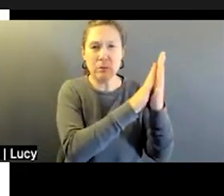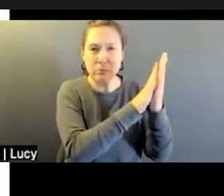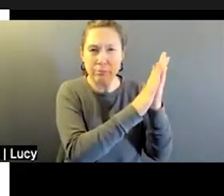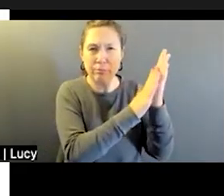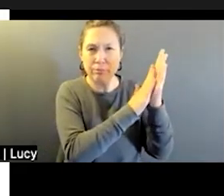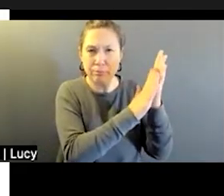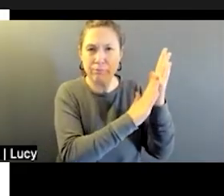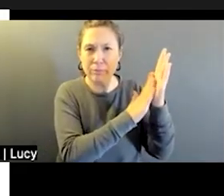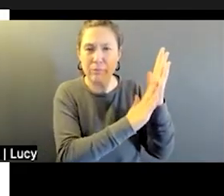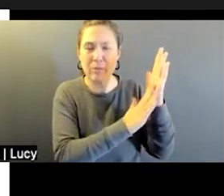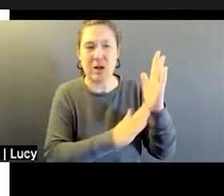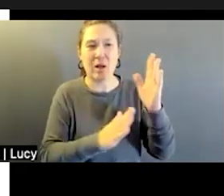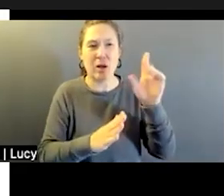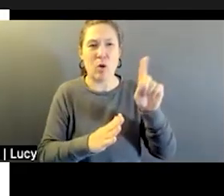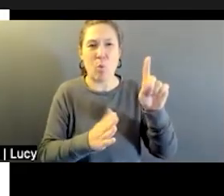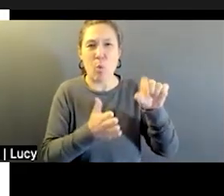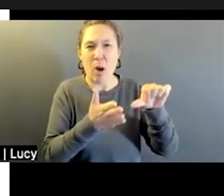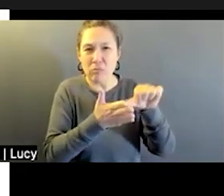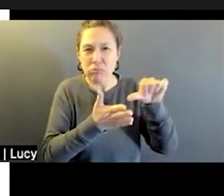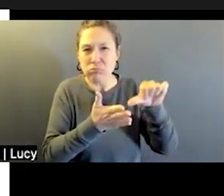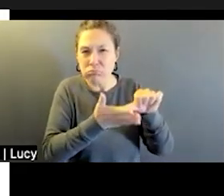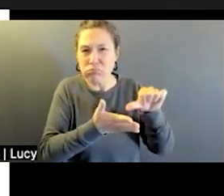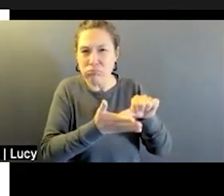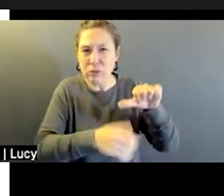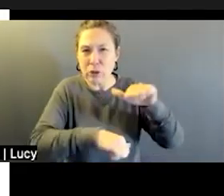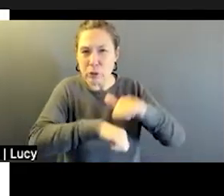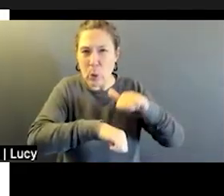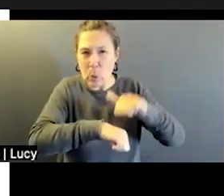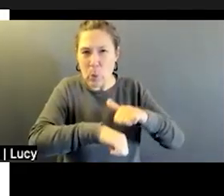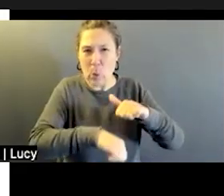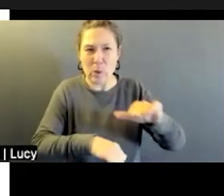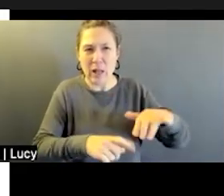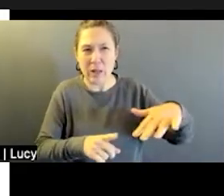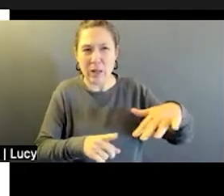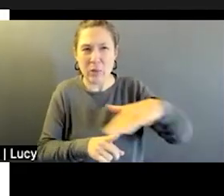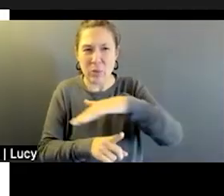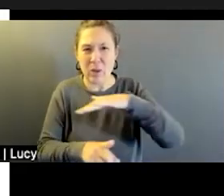Yorkshire. It is an act of trust that erased every